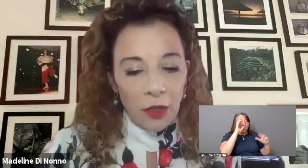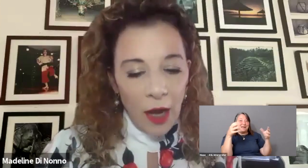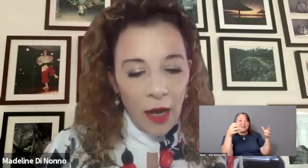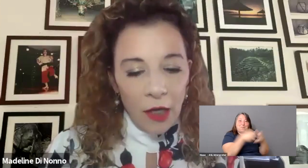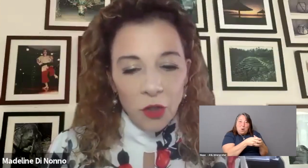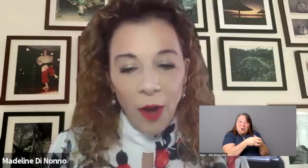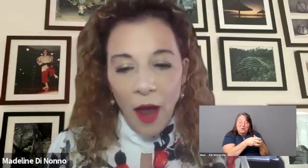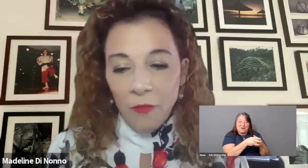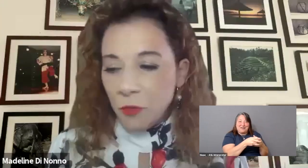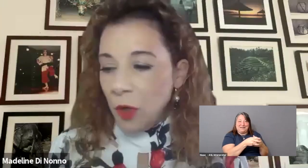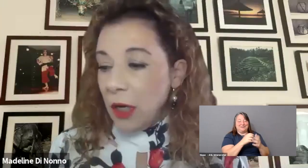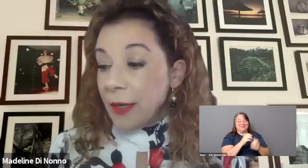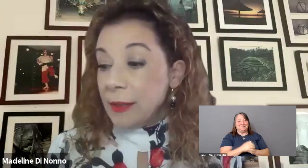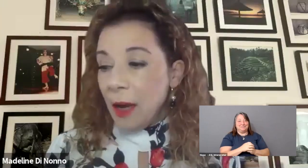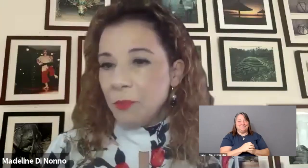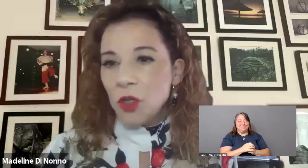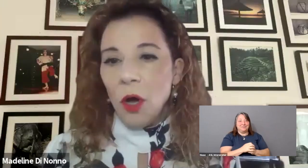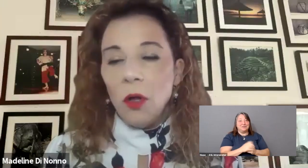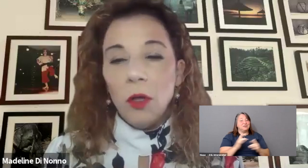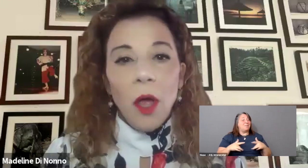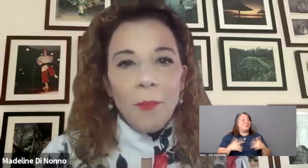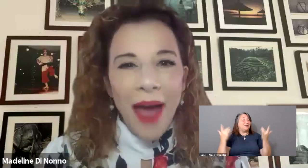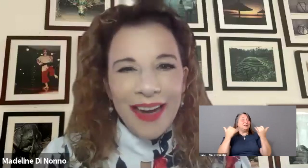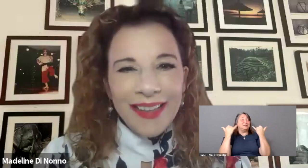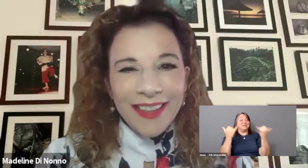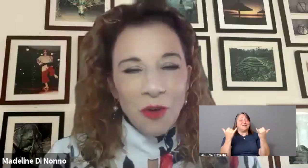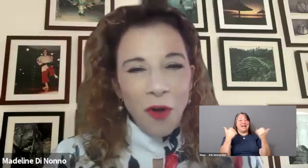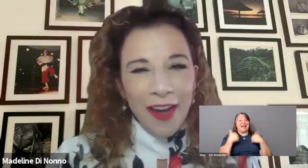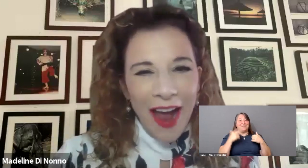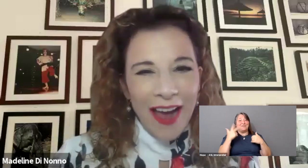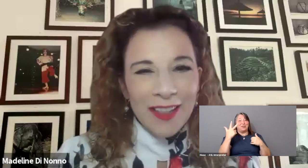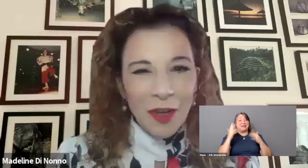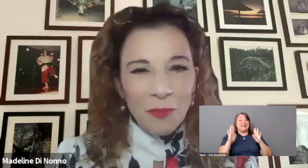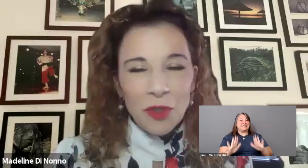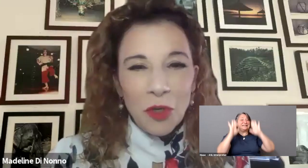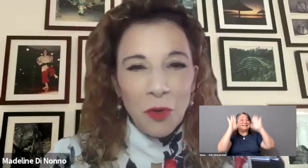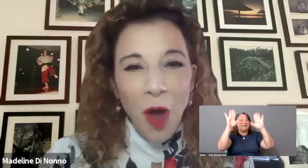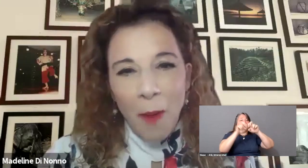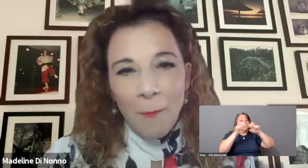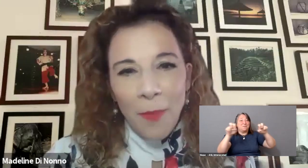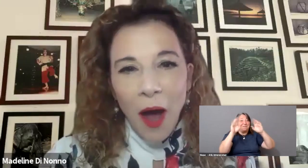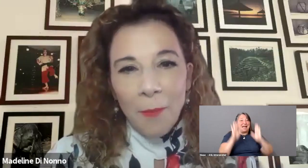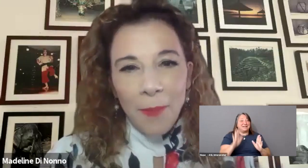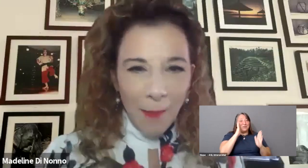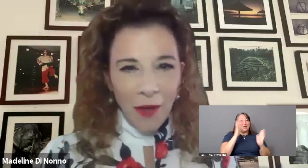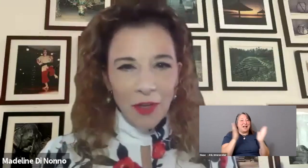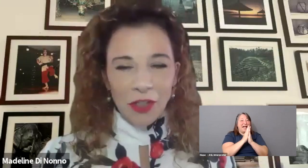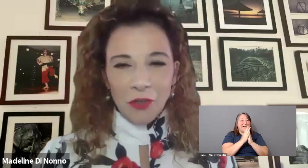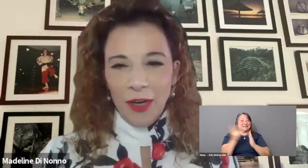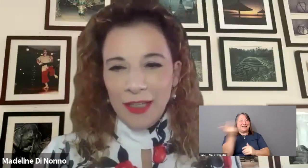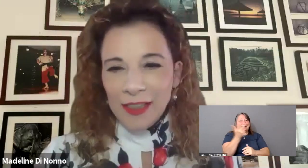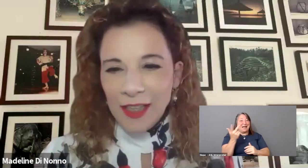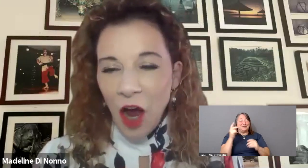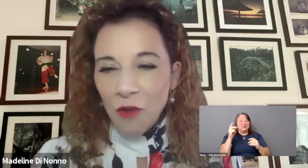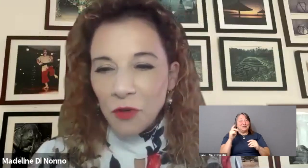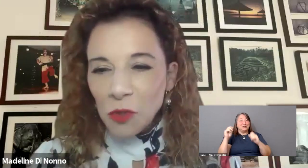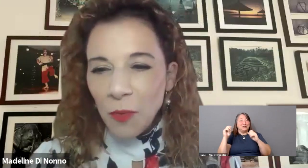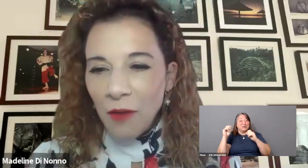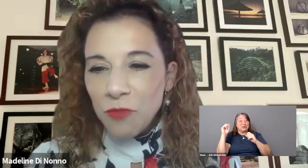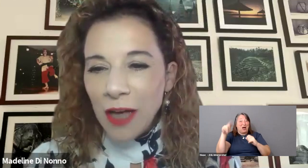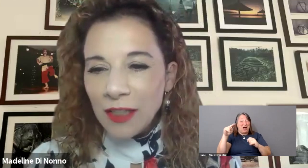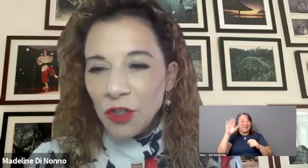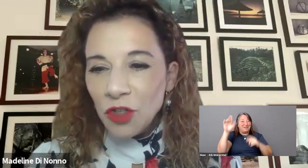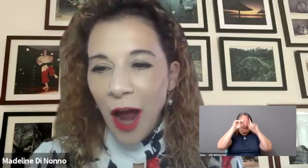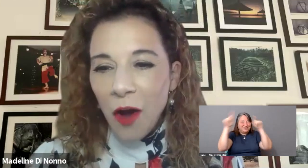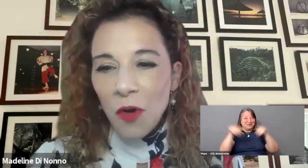thrilled today to have three exceptional panelists who I'm going to ask them to pop on their screens. First, we